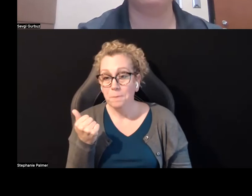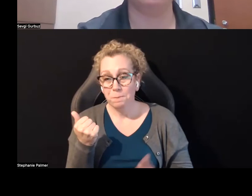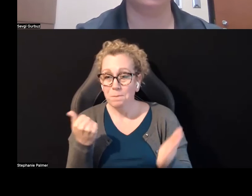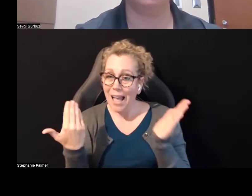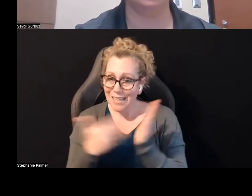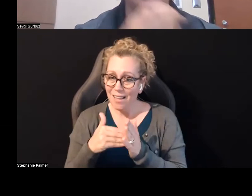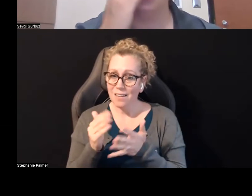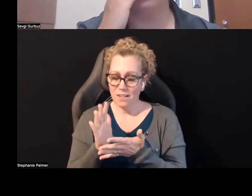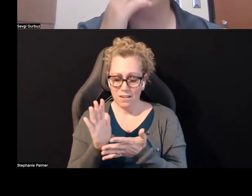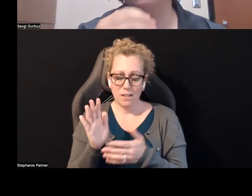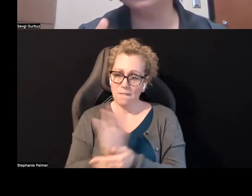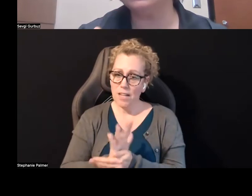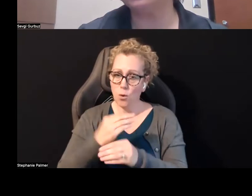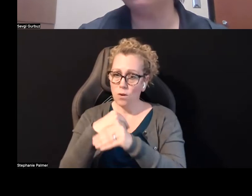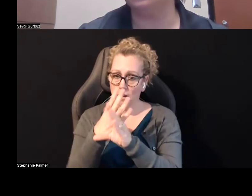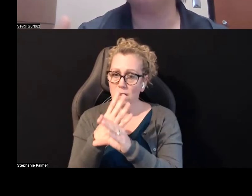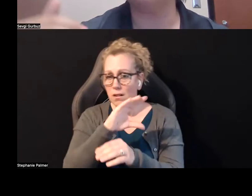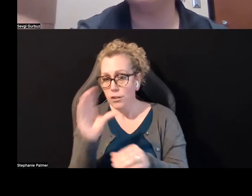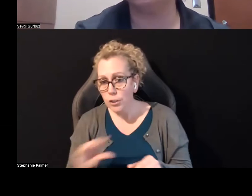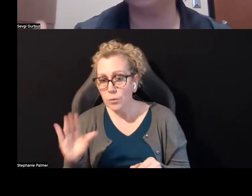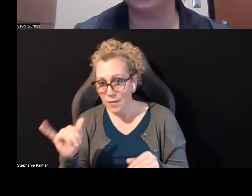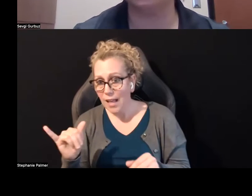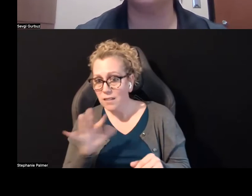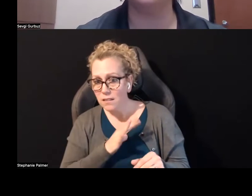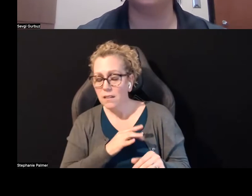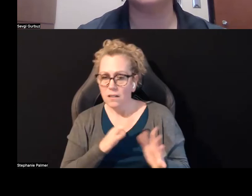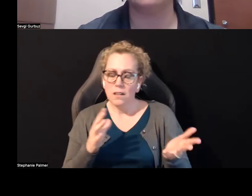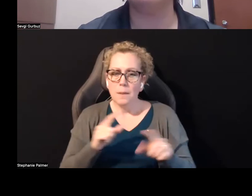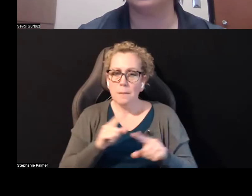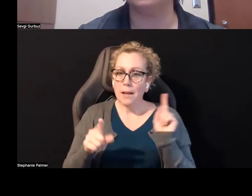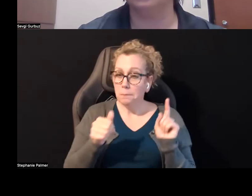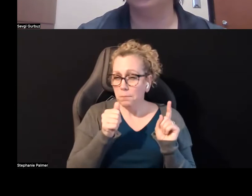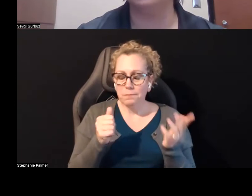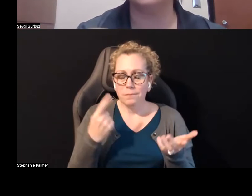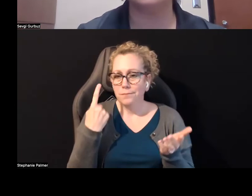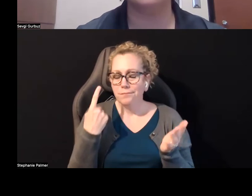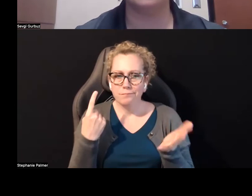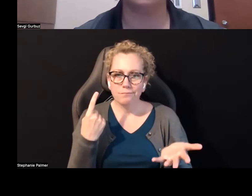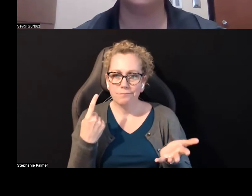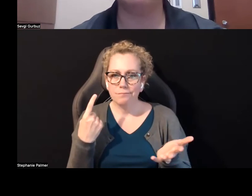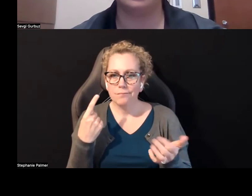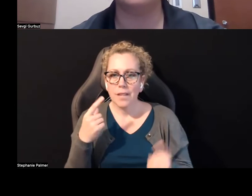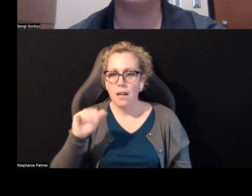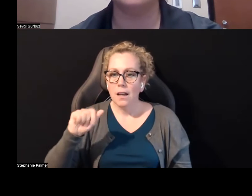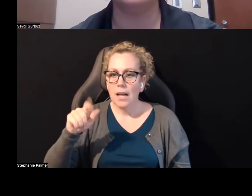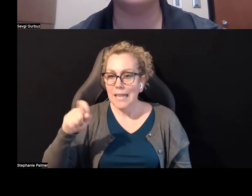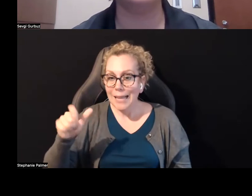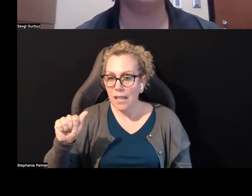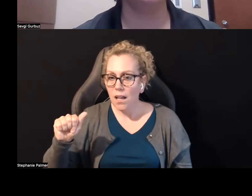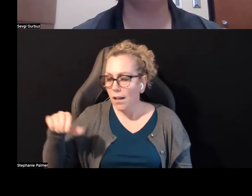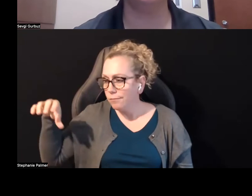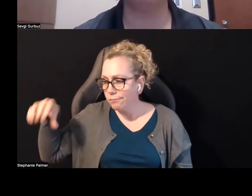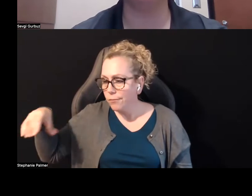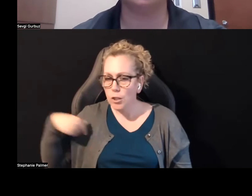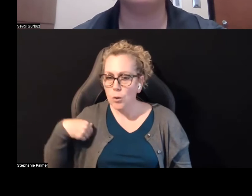very good capability of commuting. But if you're looking at some of these private situations where you want to have like an Alexa next to your bed at night